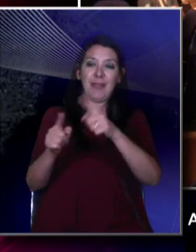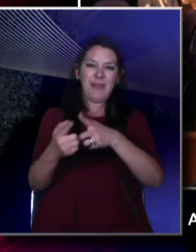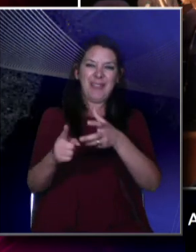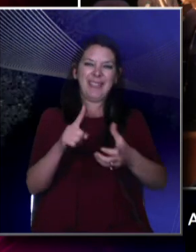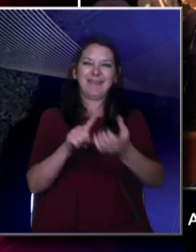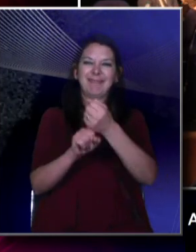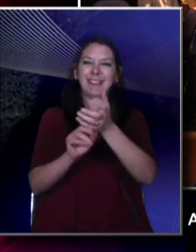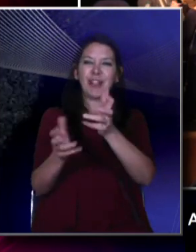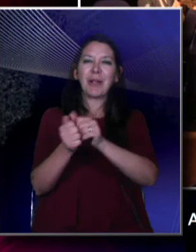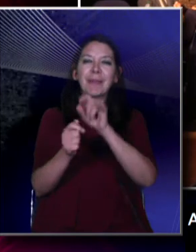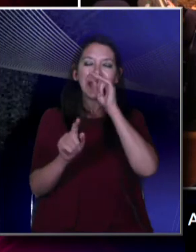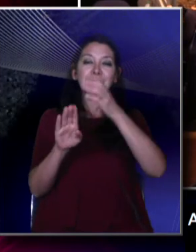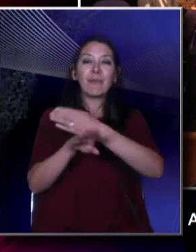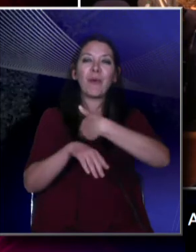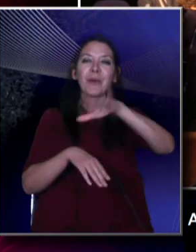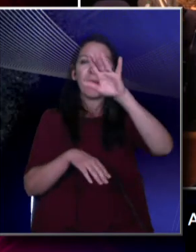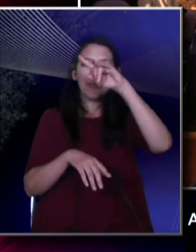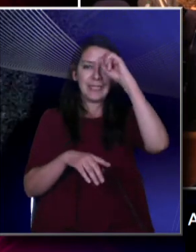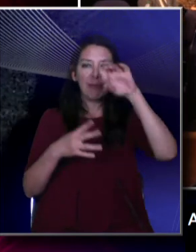this.